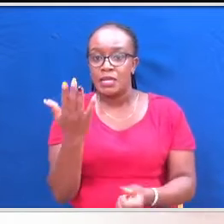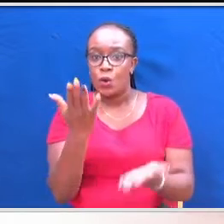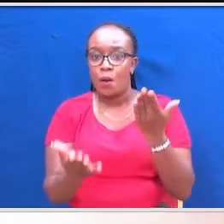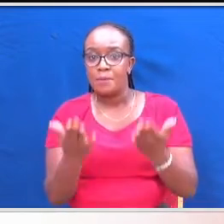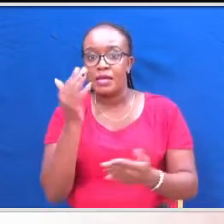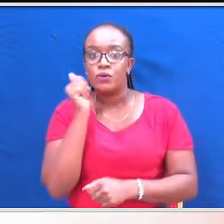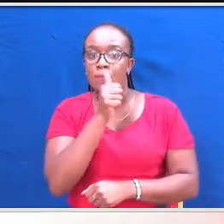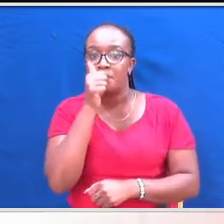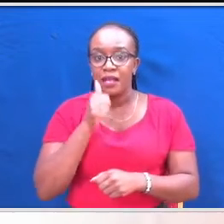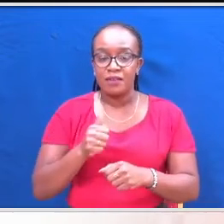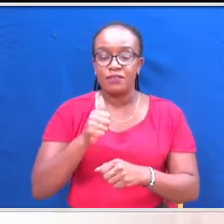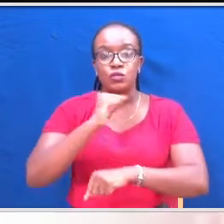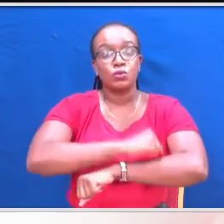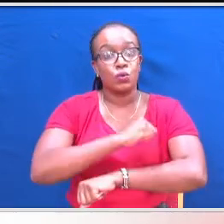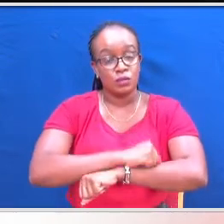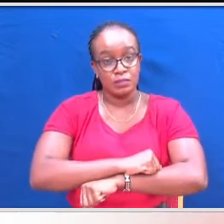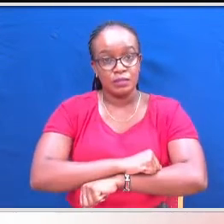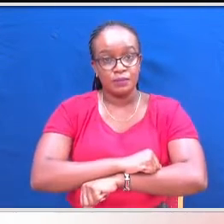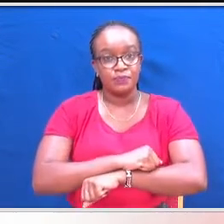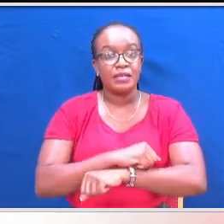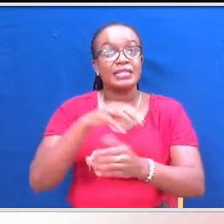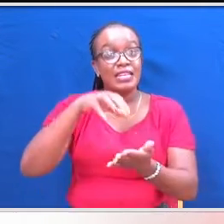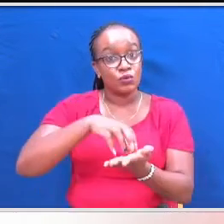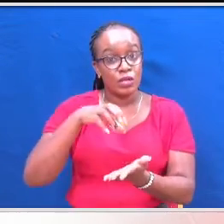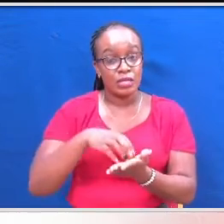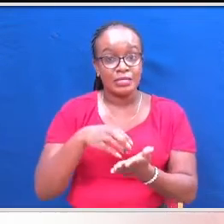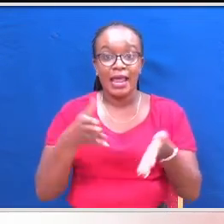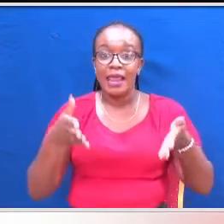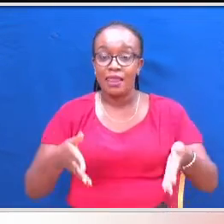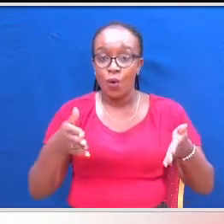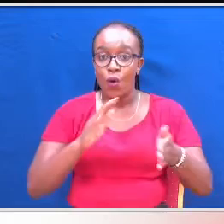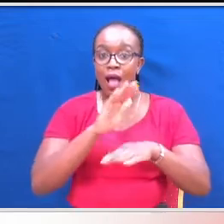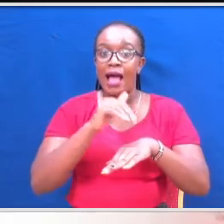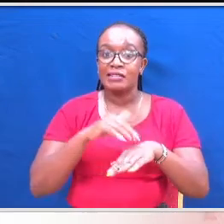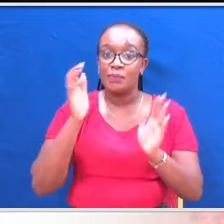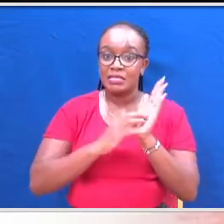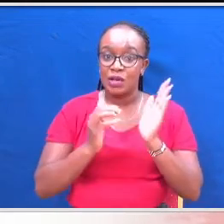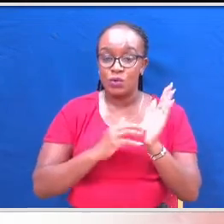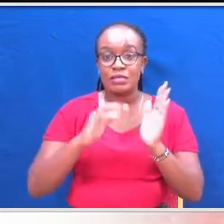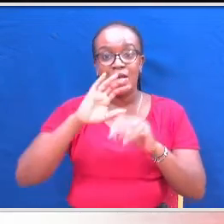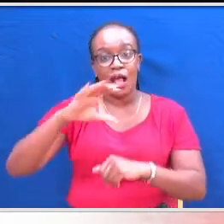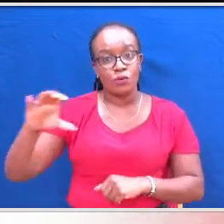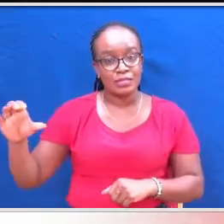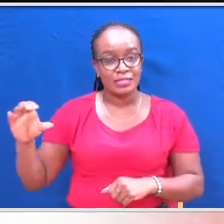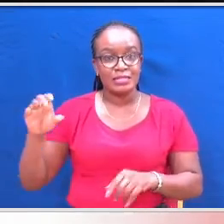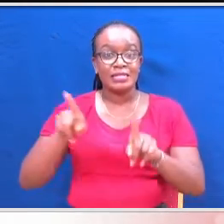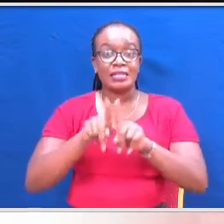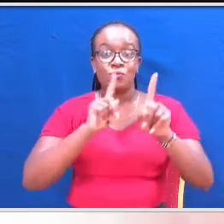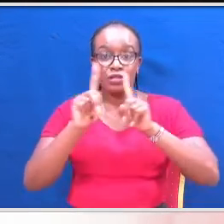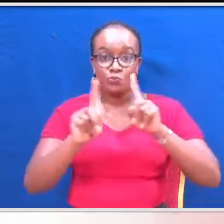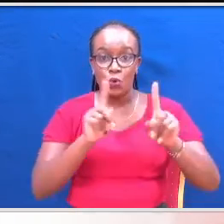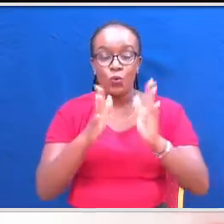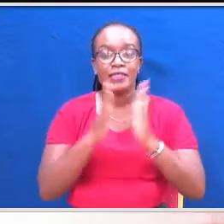private institutions. That is the situation right here at Malaa in Machakos County. Earlier on, we spoke to the head